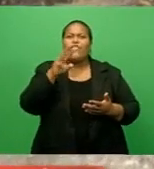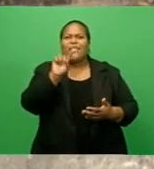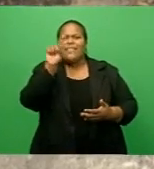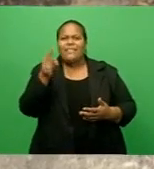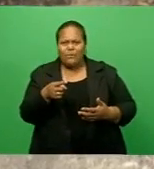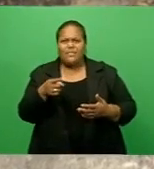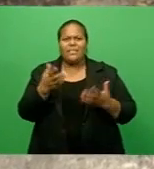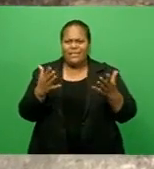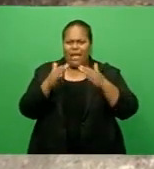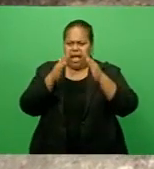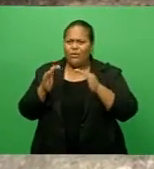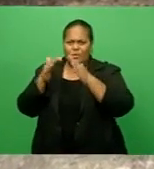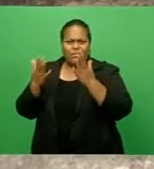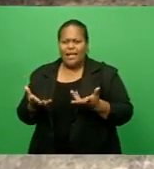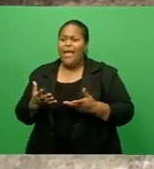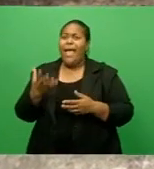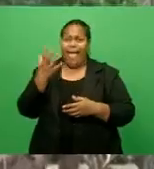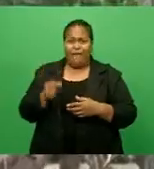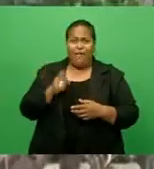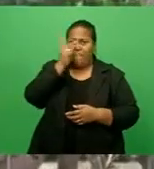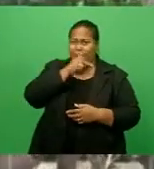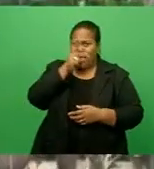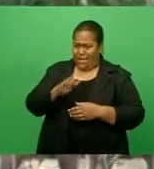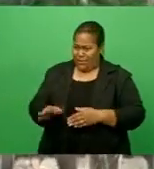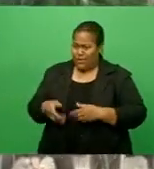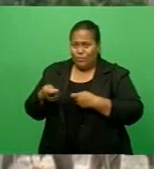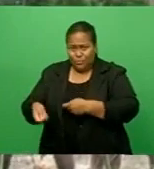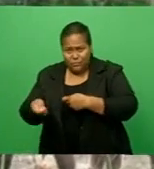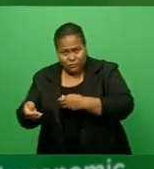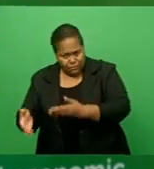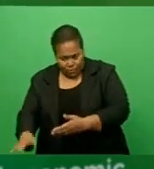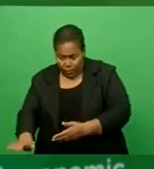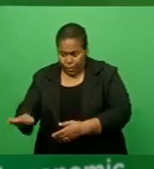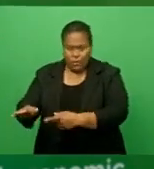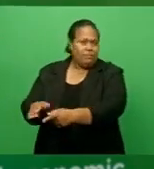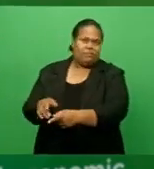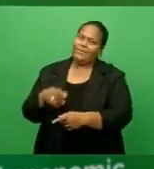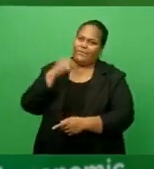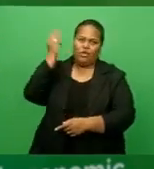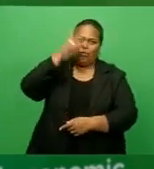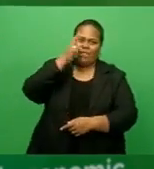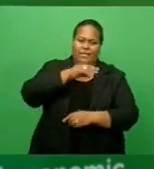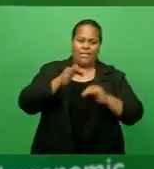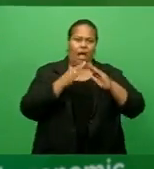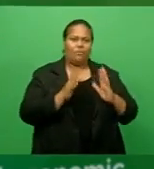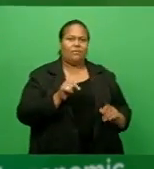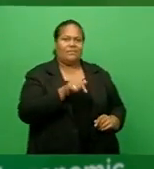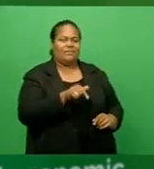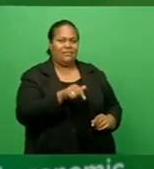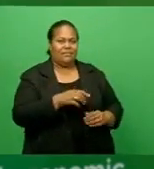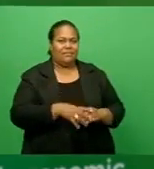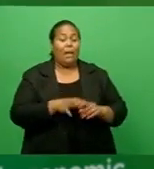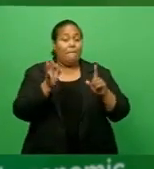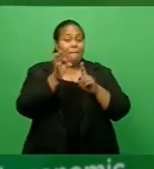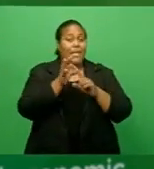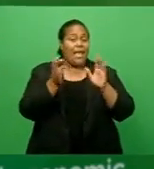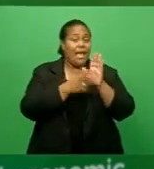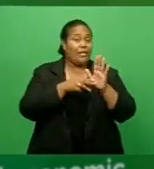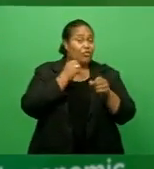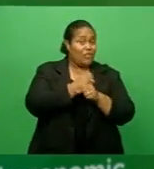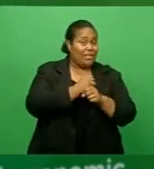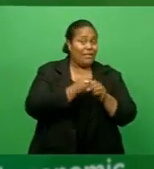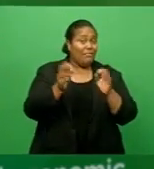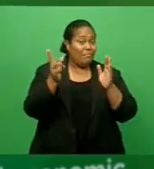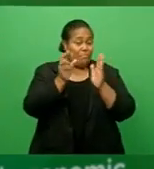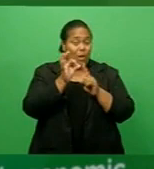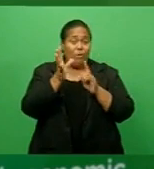Fiji that raise pigs for their livelihoods. ASF is now present in Pacific region, with Papua New Guinea noting cases